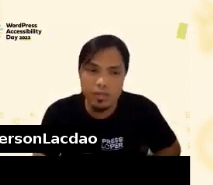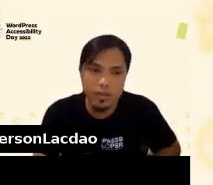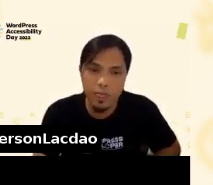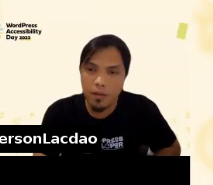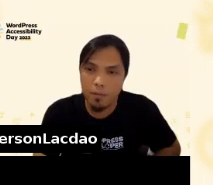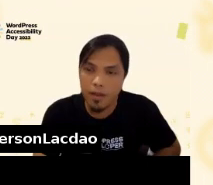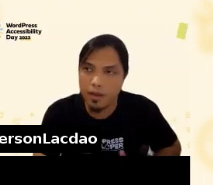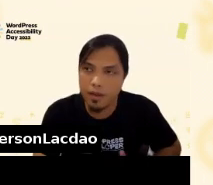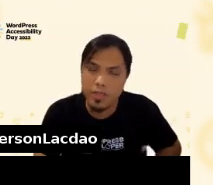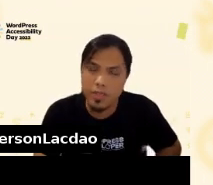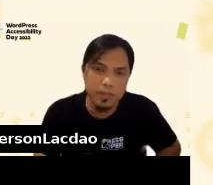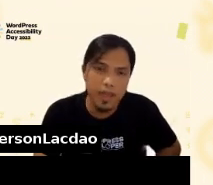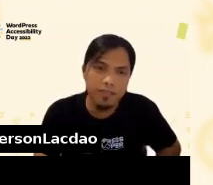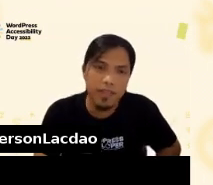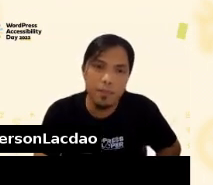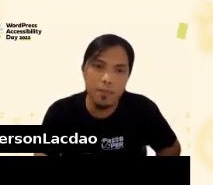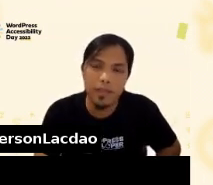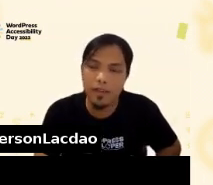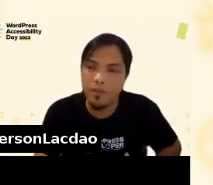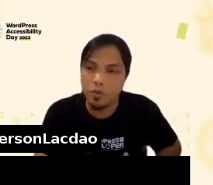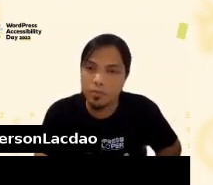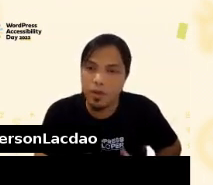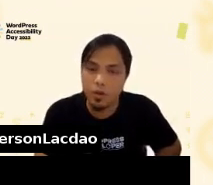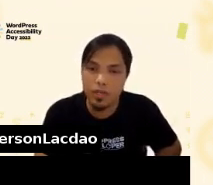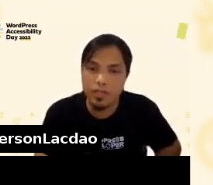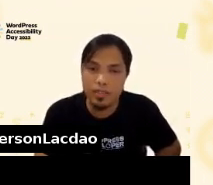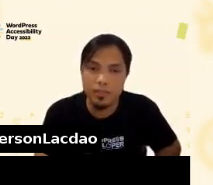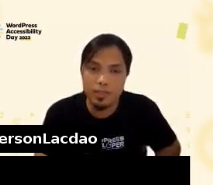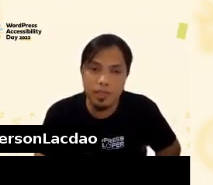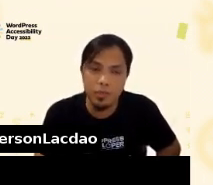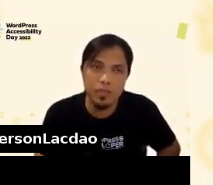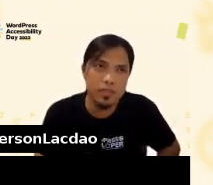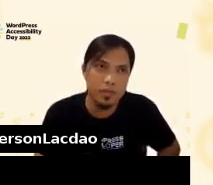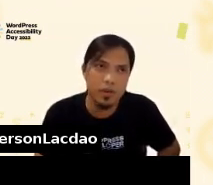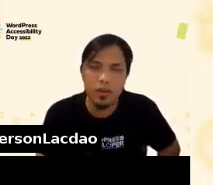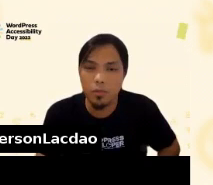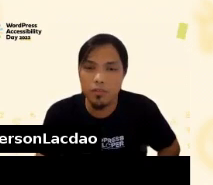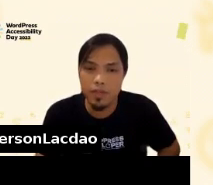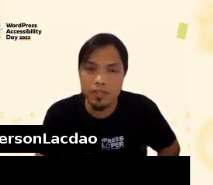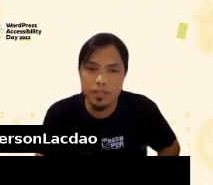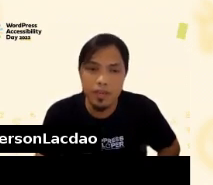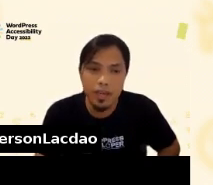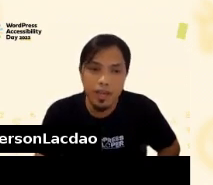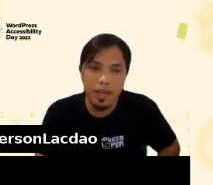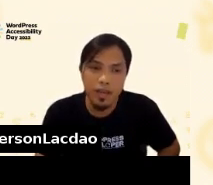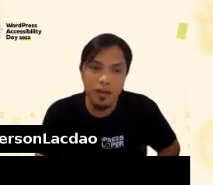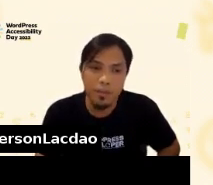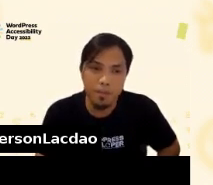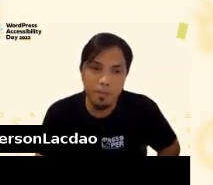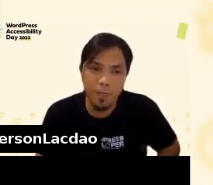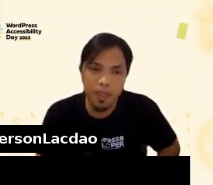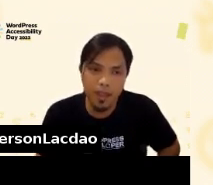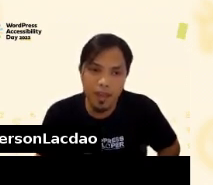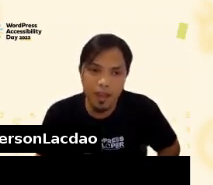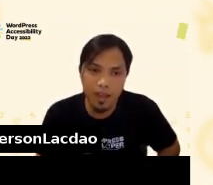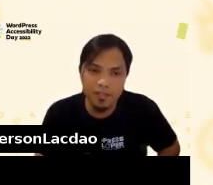audience. But also in the span of time that I've focused my work on accessibility, which is around a couple of years, I've